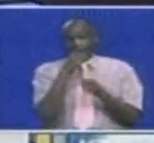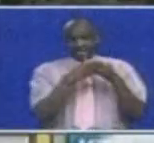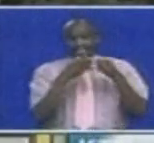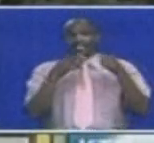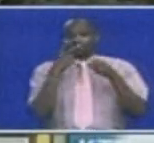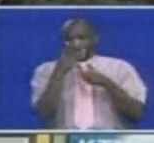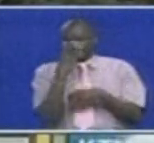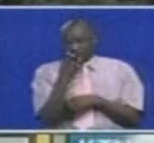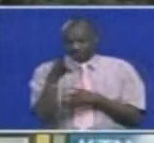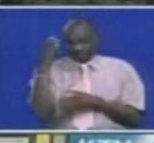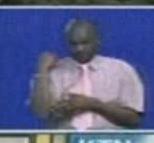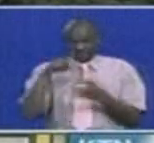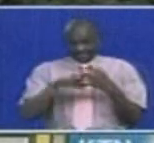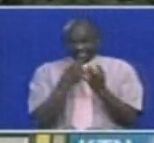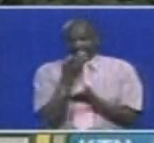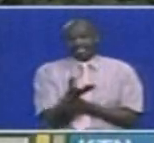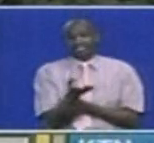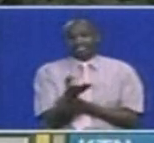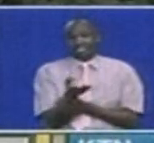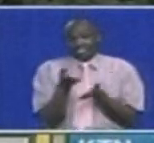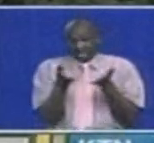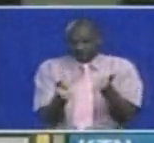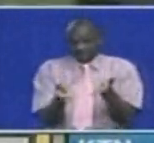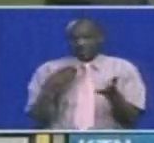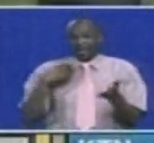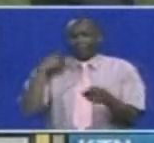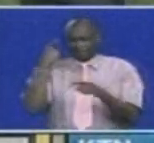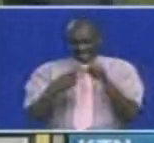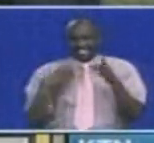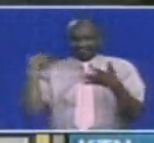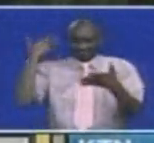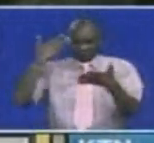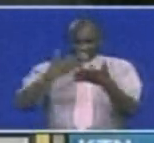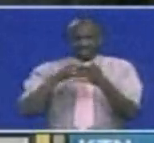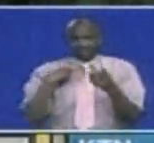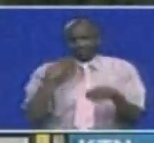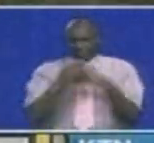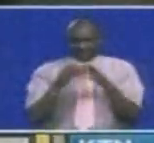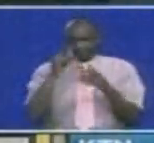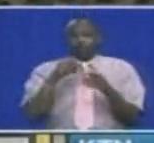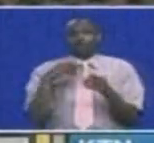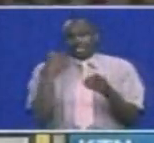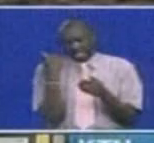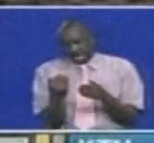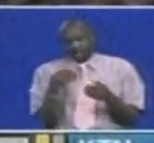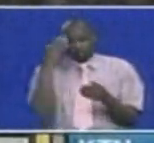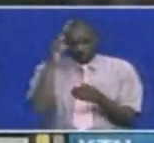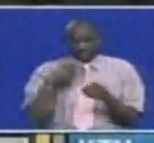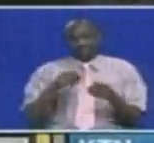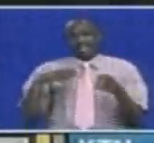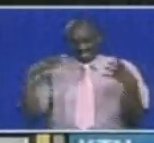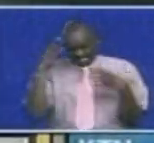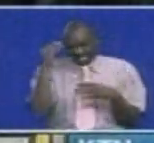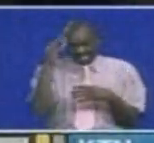then famously known as the Easter Tournament. The tournament has over the years acted as a breeding ground for amateur golfers out to hone their